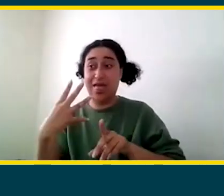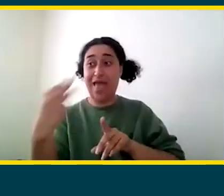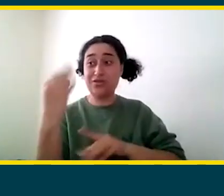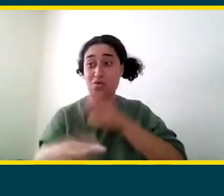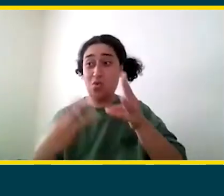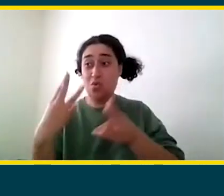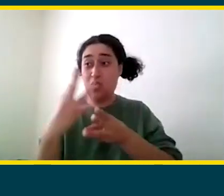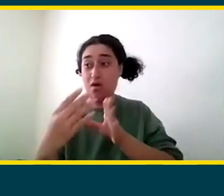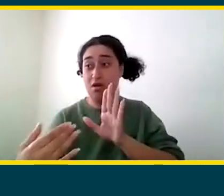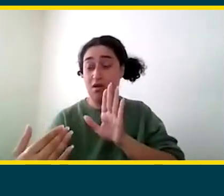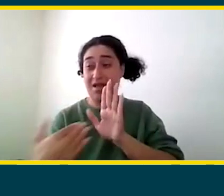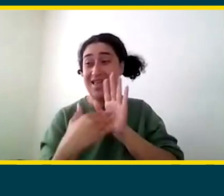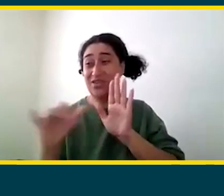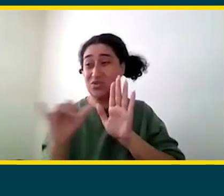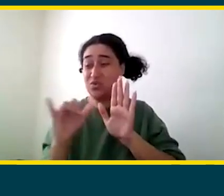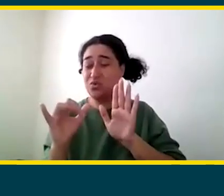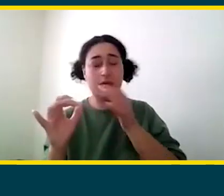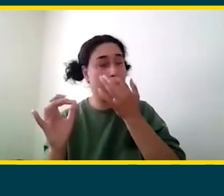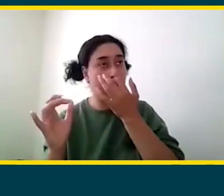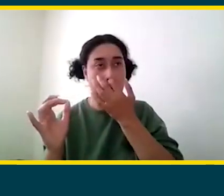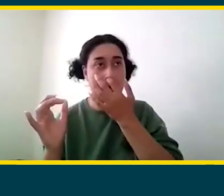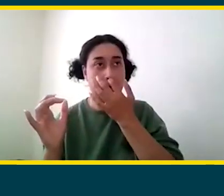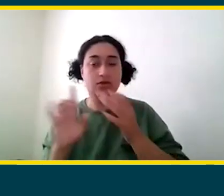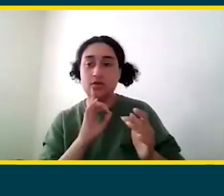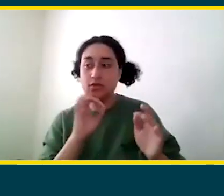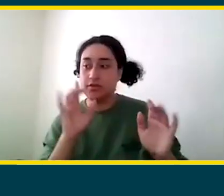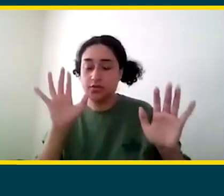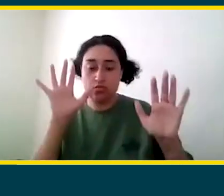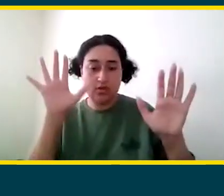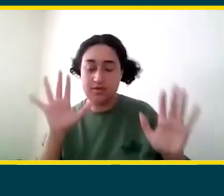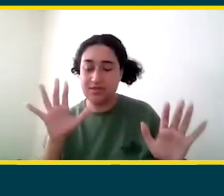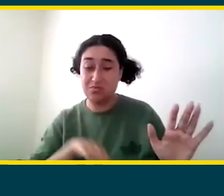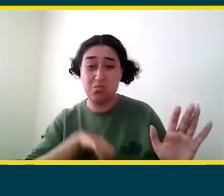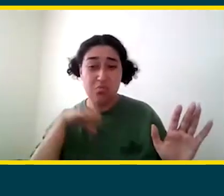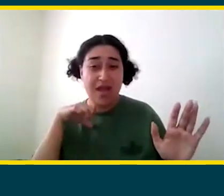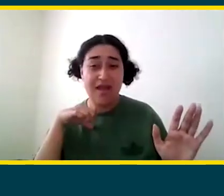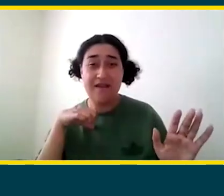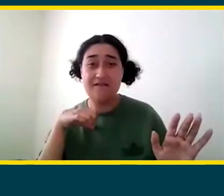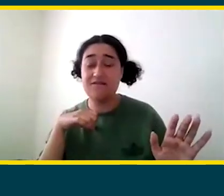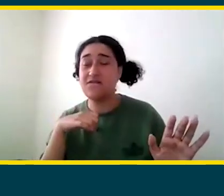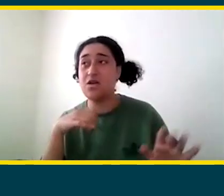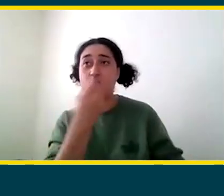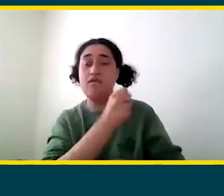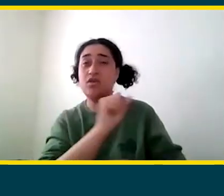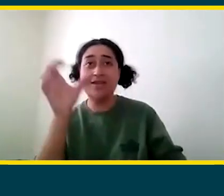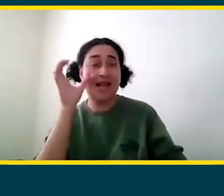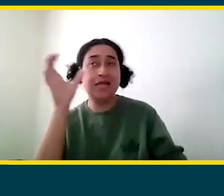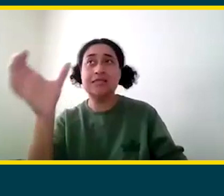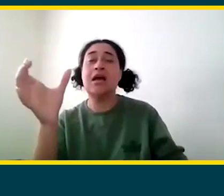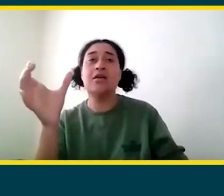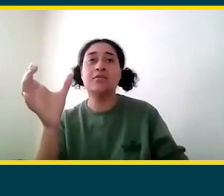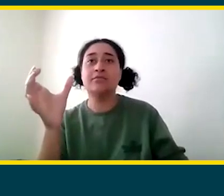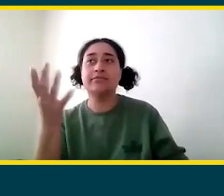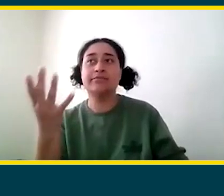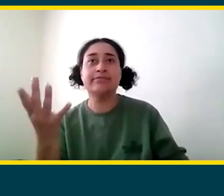stuff on TV. So it is such an incredibly brave and revolutionary act to be like, well, and sometimes